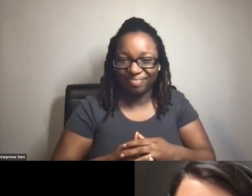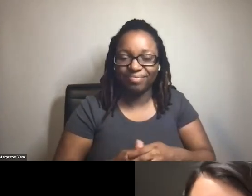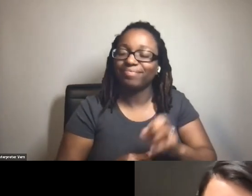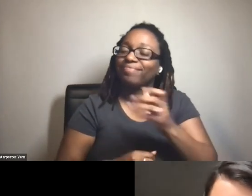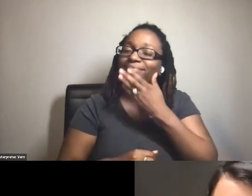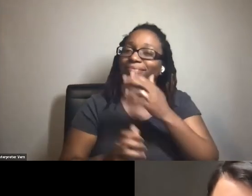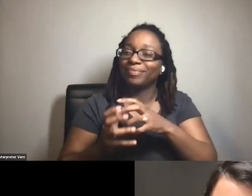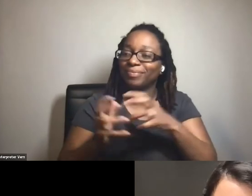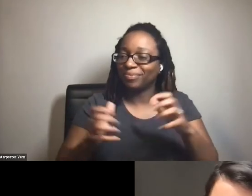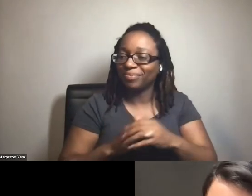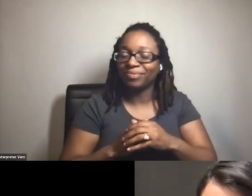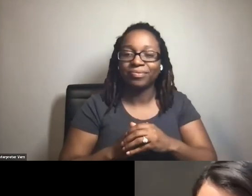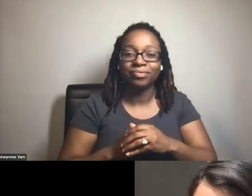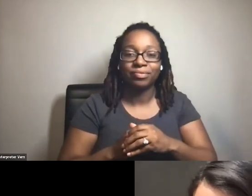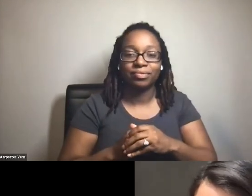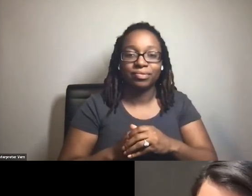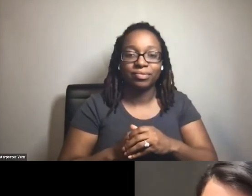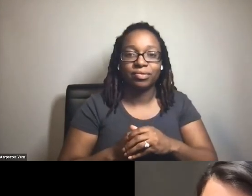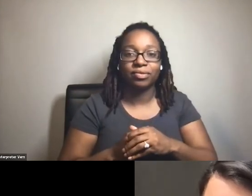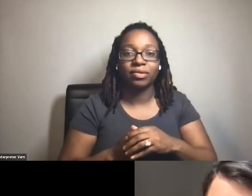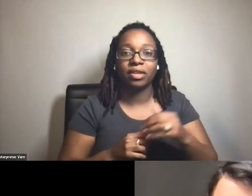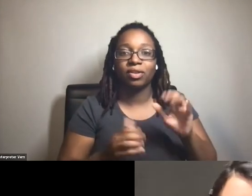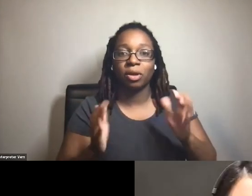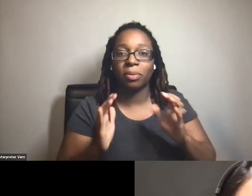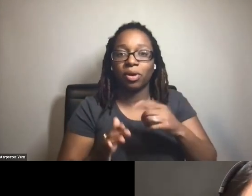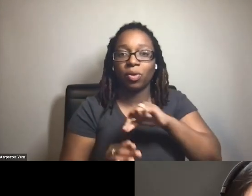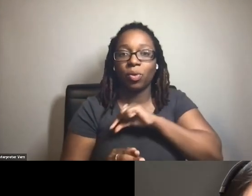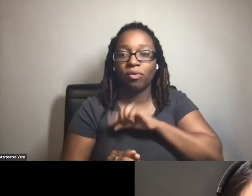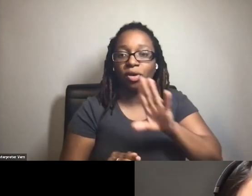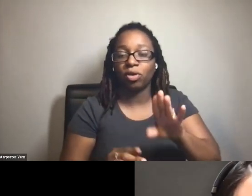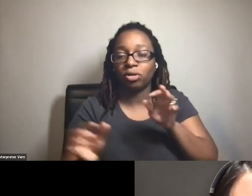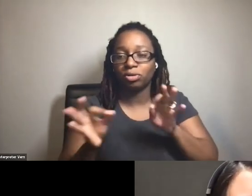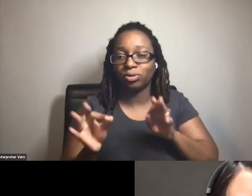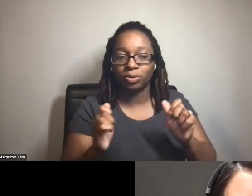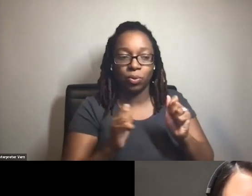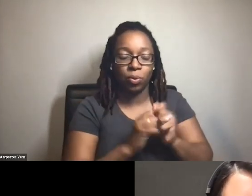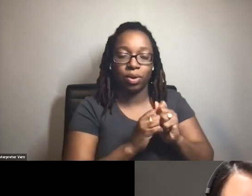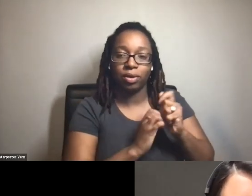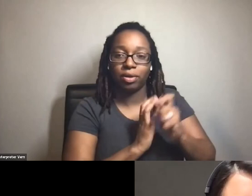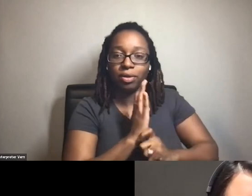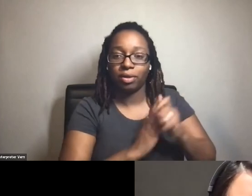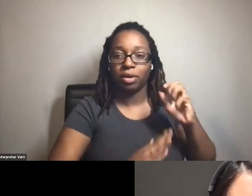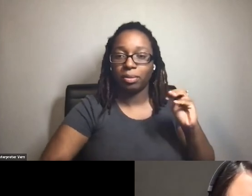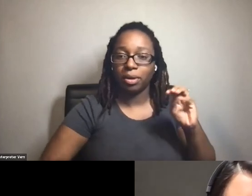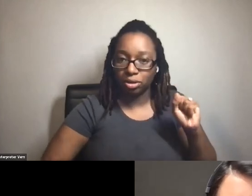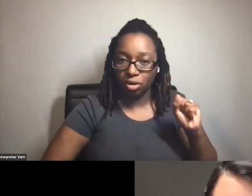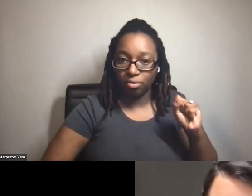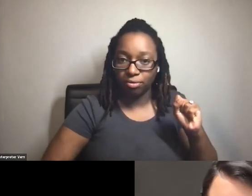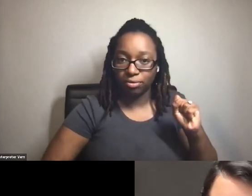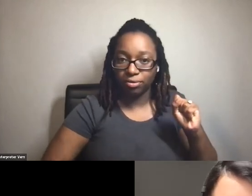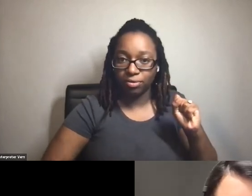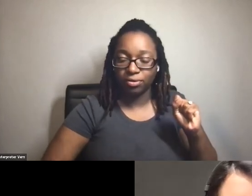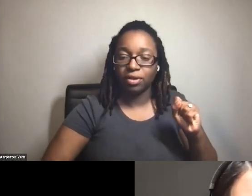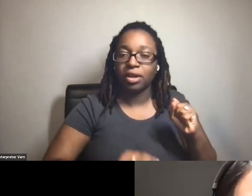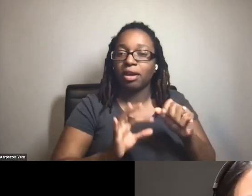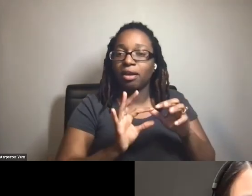asked a question. Walker says, have you compared the quality of your descriptions with those generated by Microsoft Azure caption